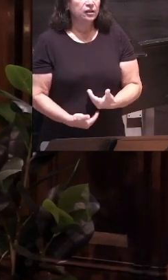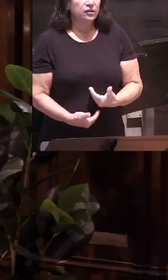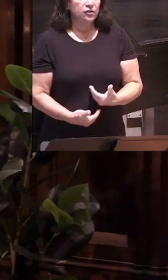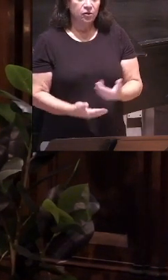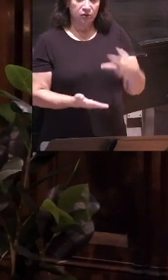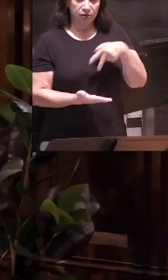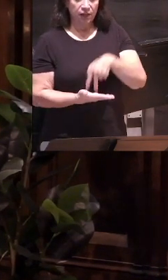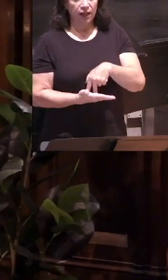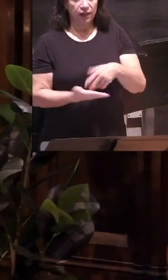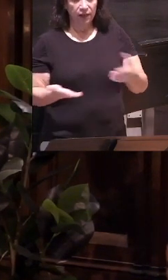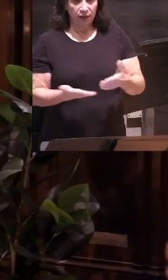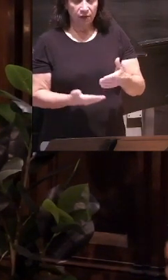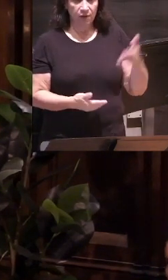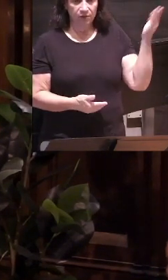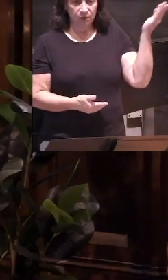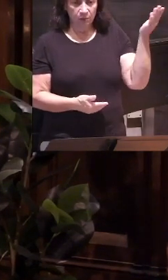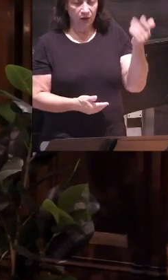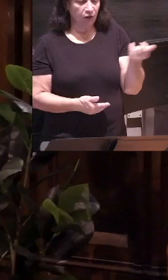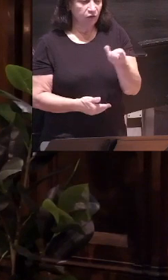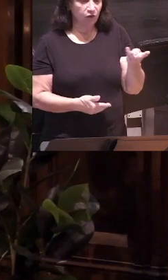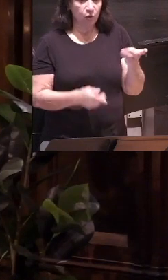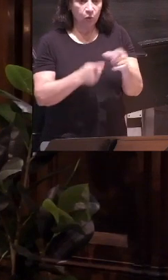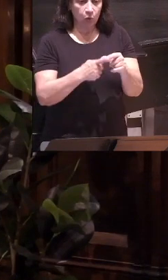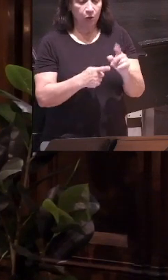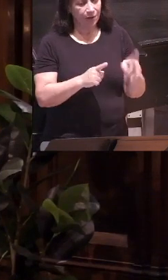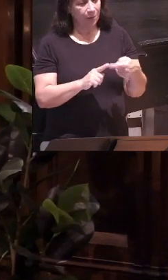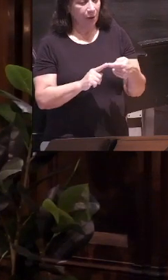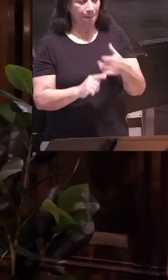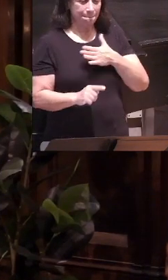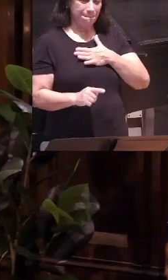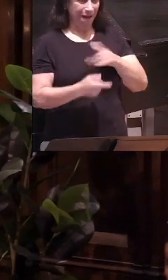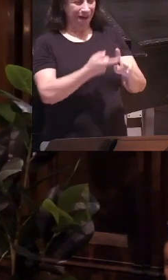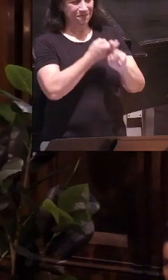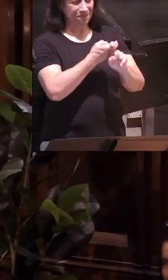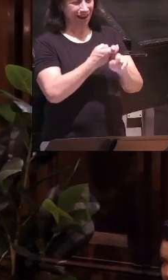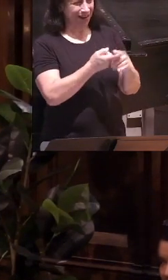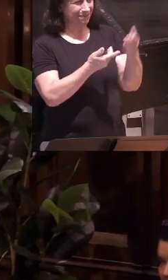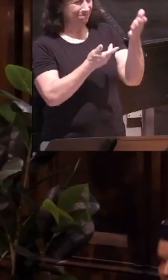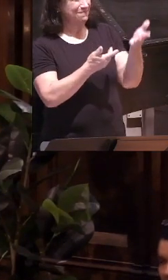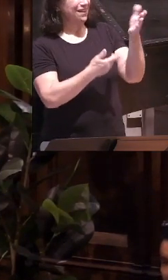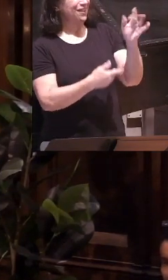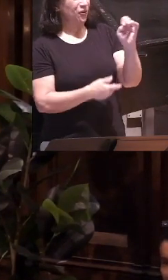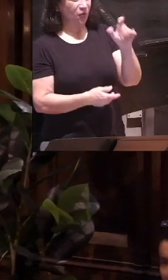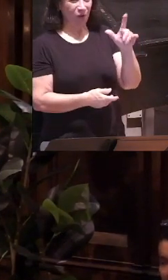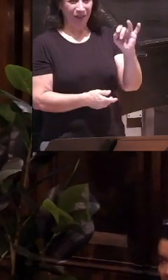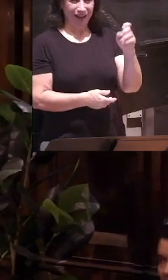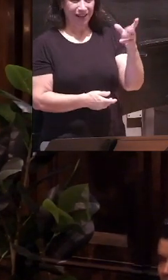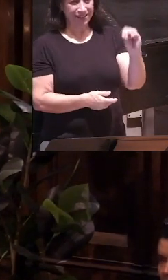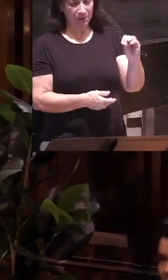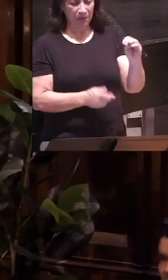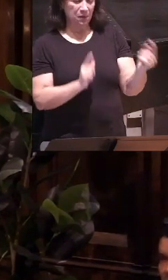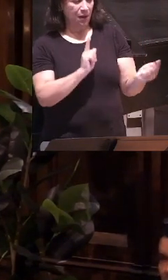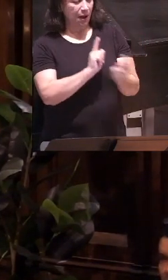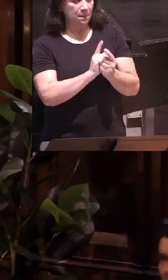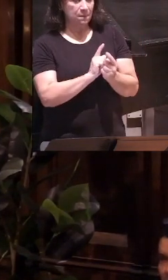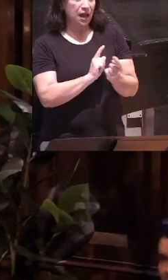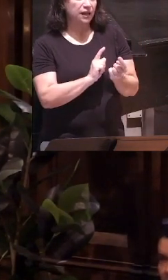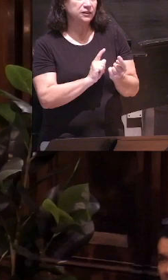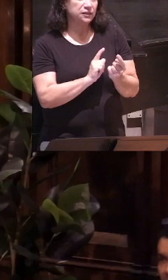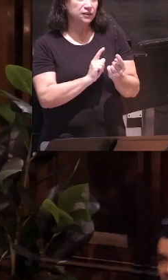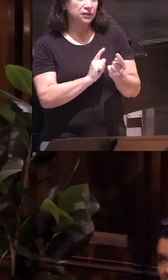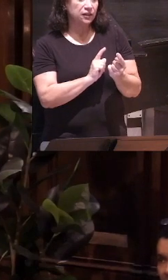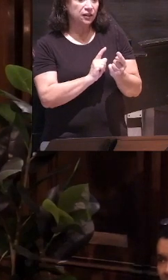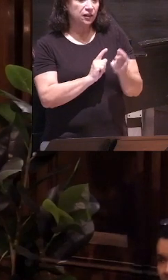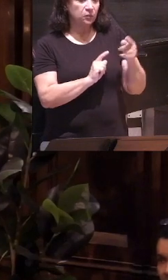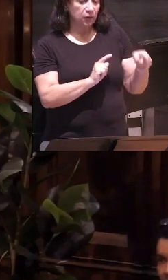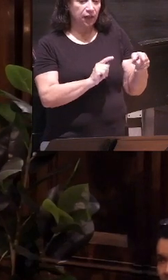here and say a few words about my friend, Earl Exum. Now, I met Earl soon after